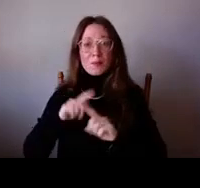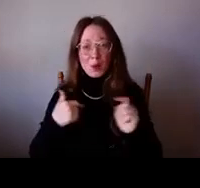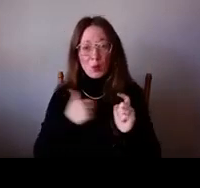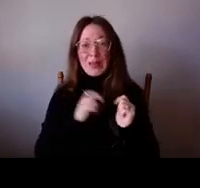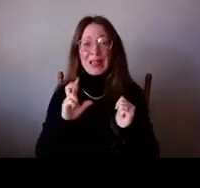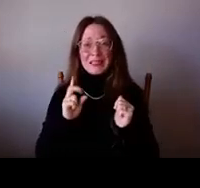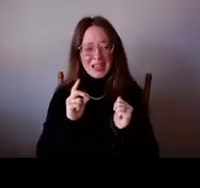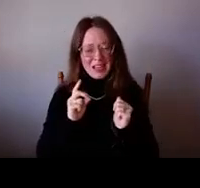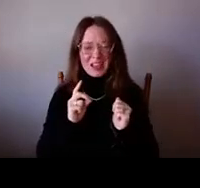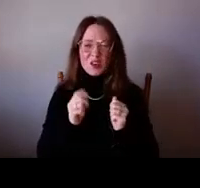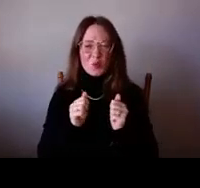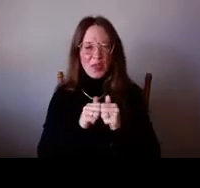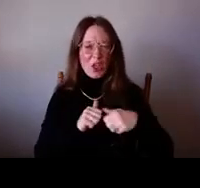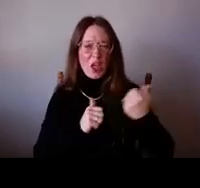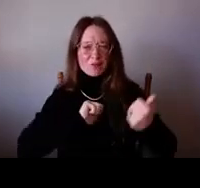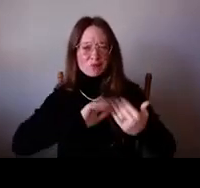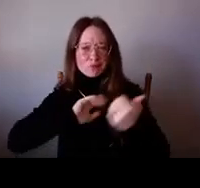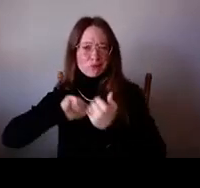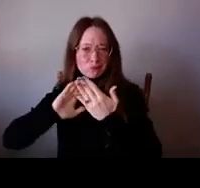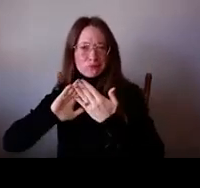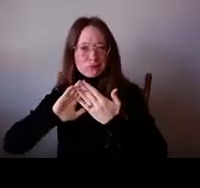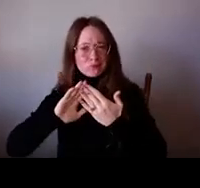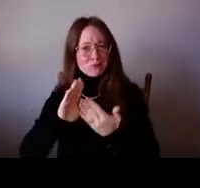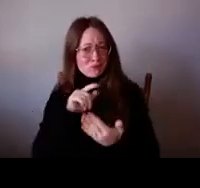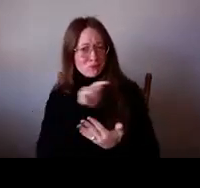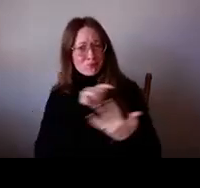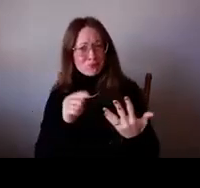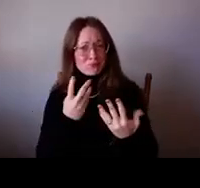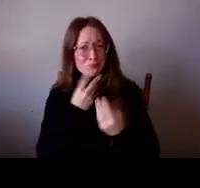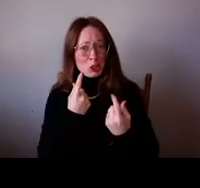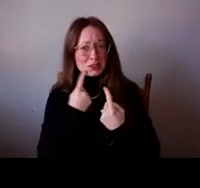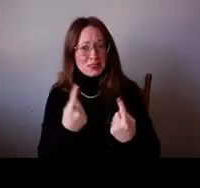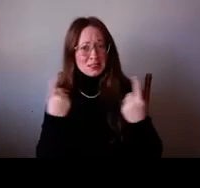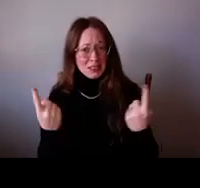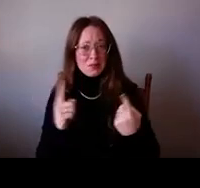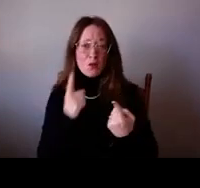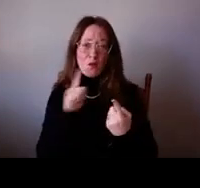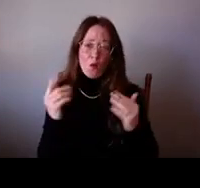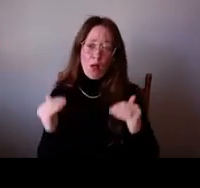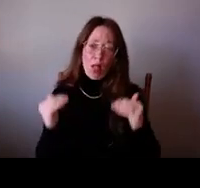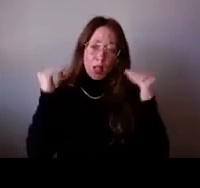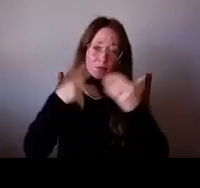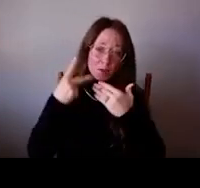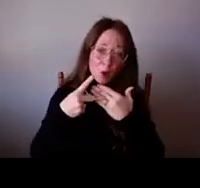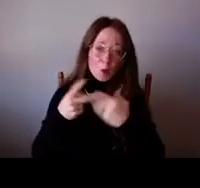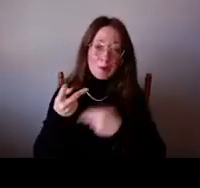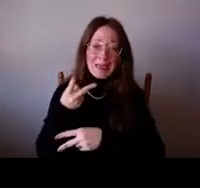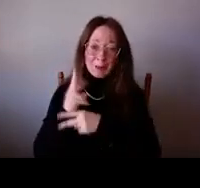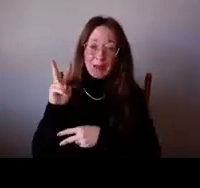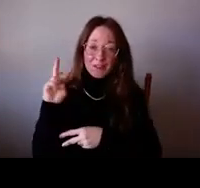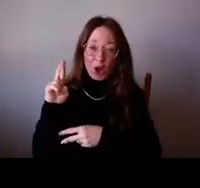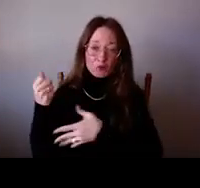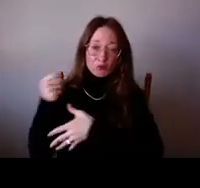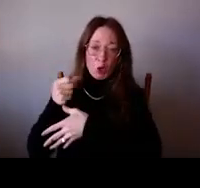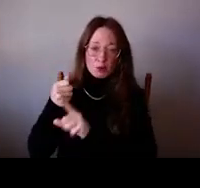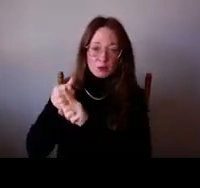of alternative means that I think have been pretty successful in elevating the program and keeping VR in discussions. The first thing we